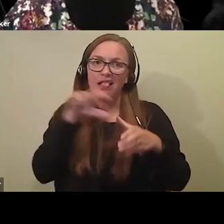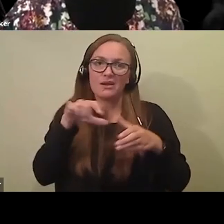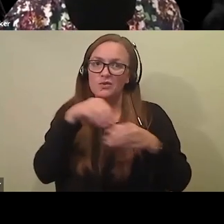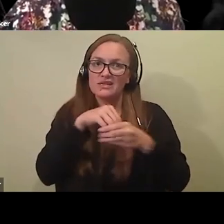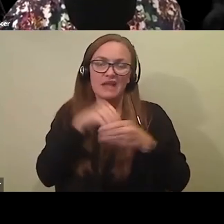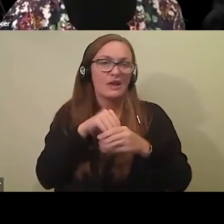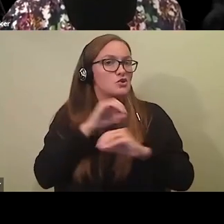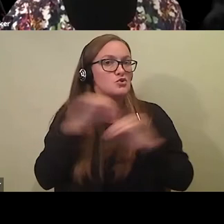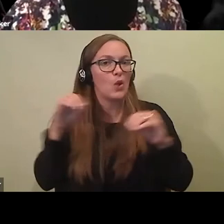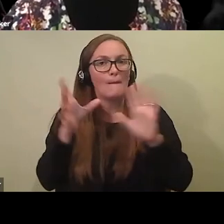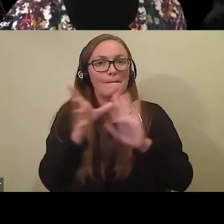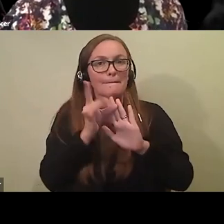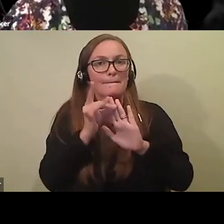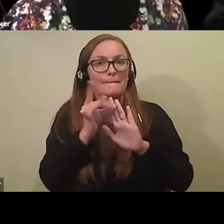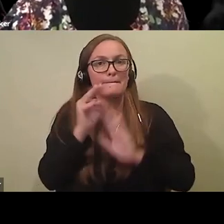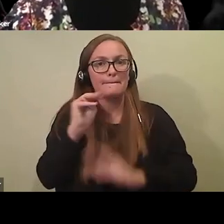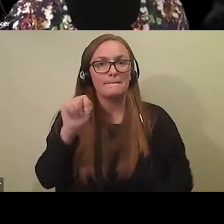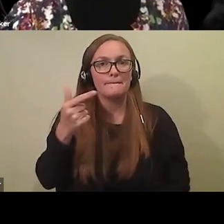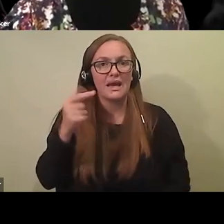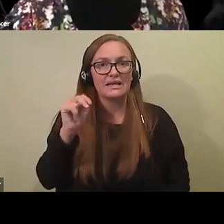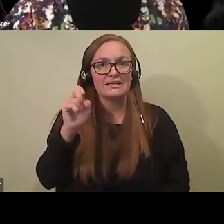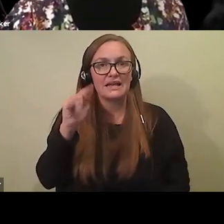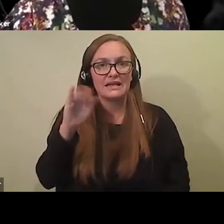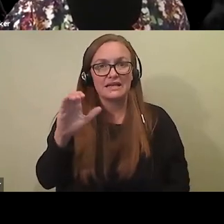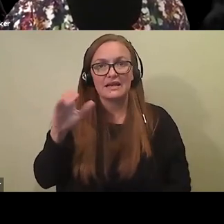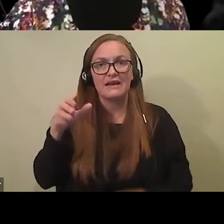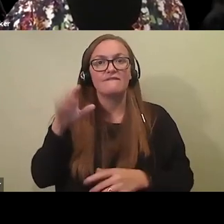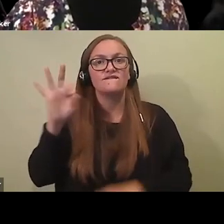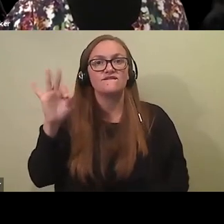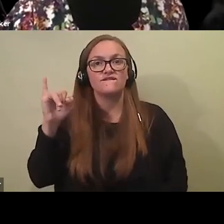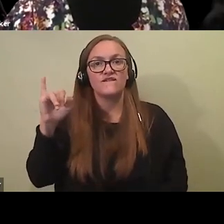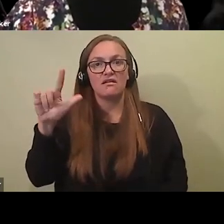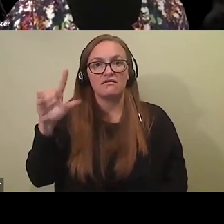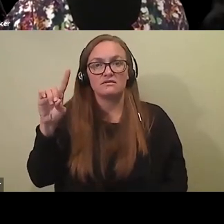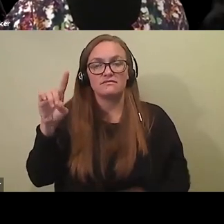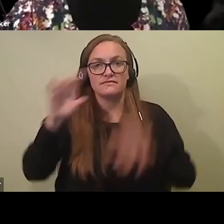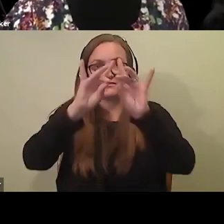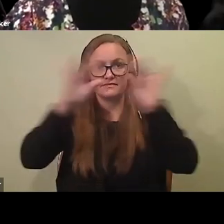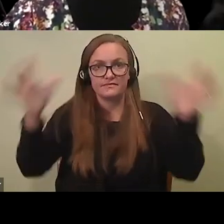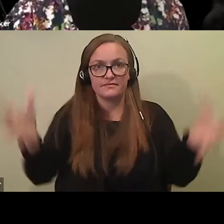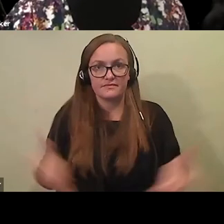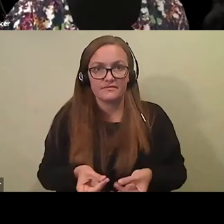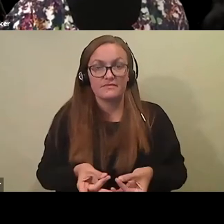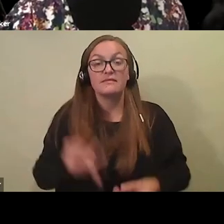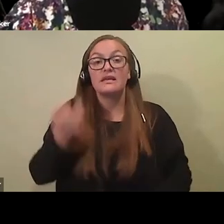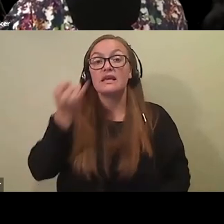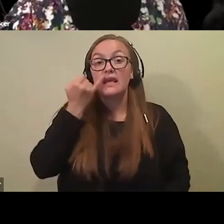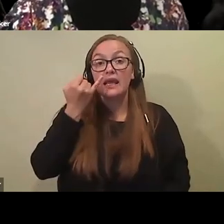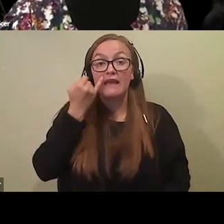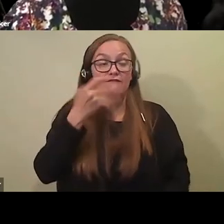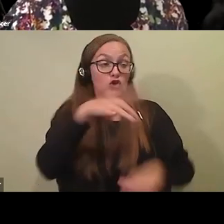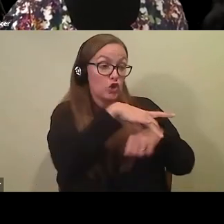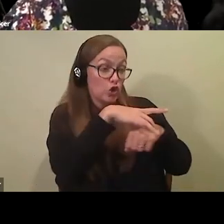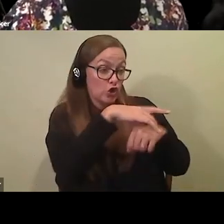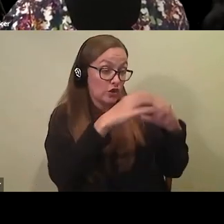life, there might be other challenges. If you are only a little bit bigger than the Earth, but a lot more massive, then you're going to have a lot stronger gravity. And so